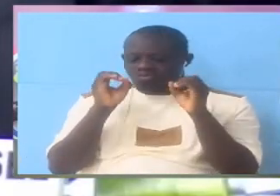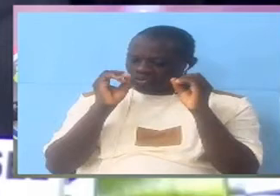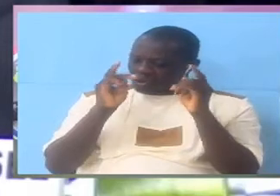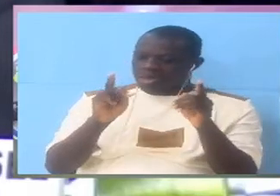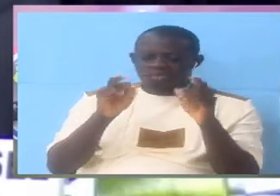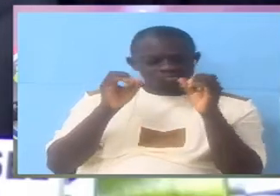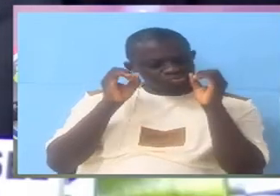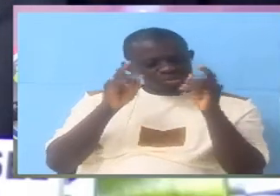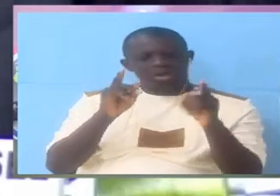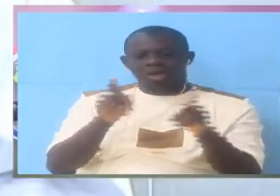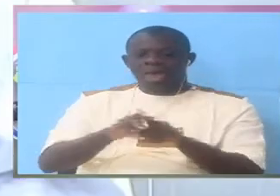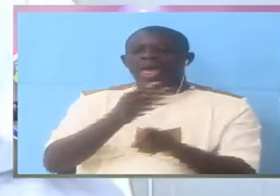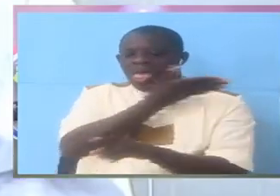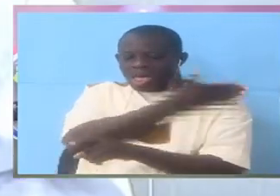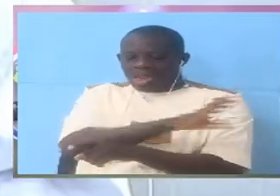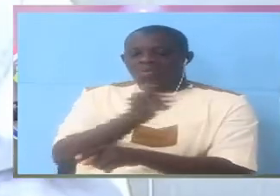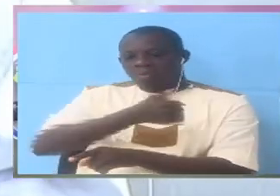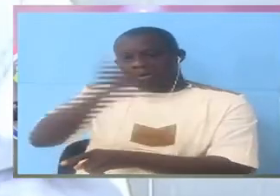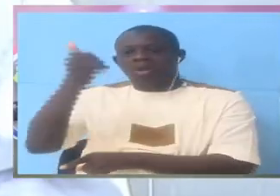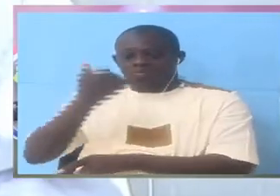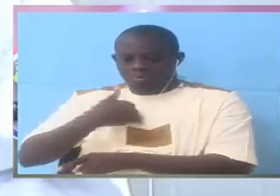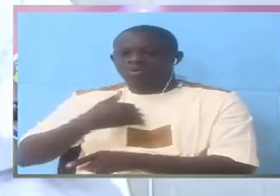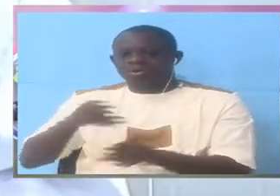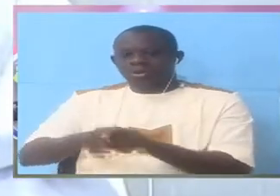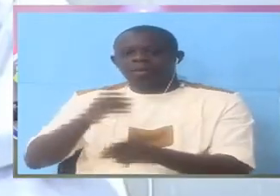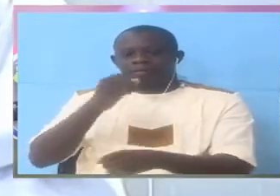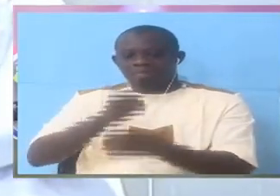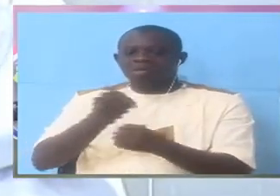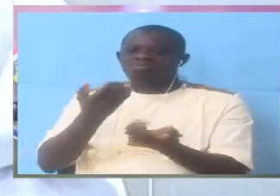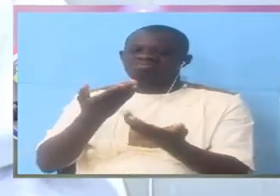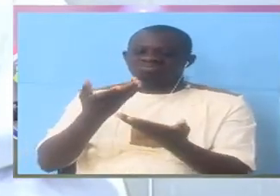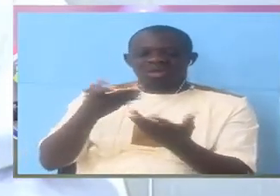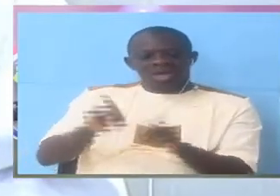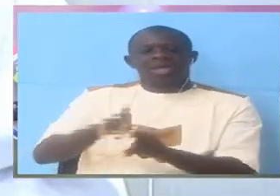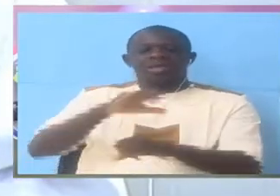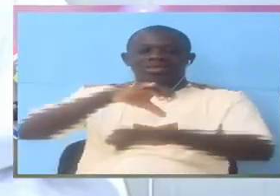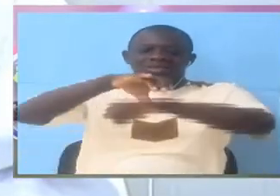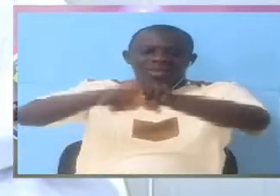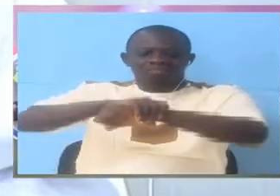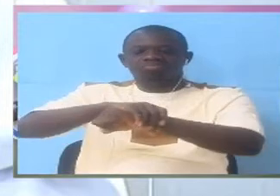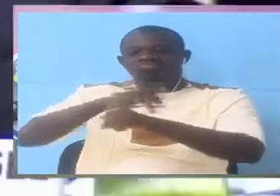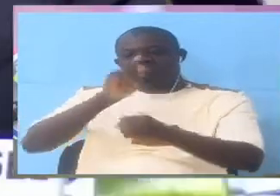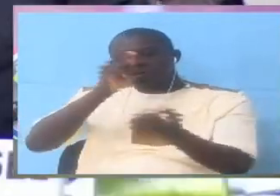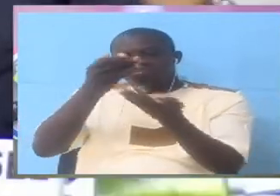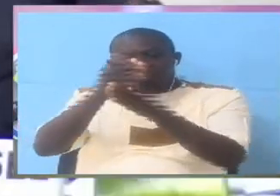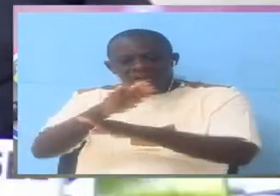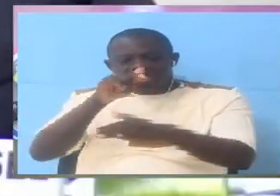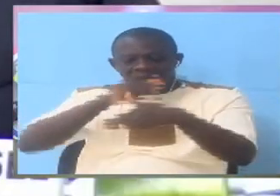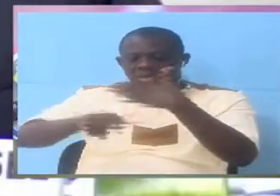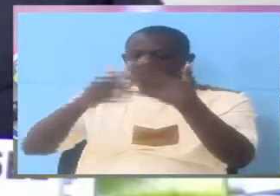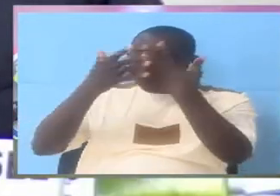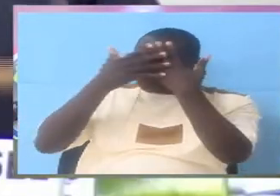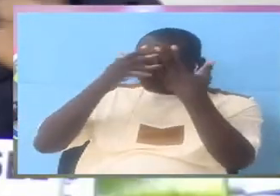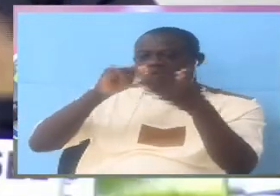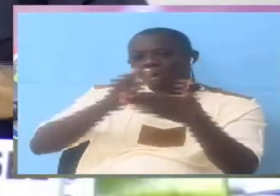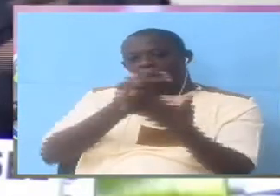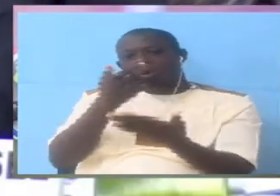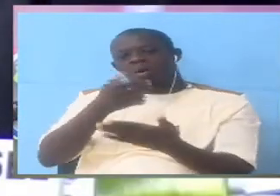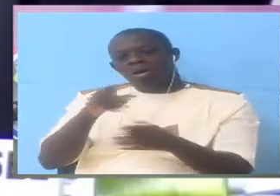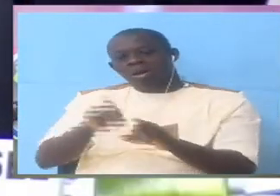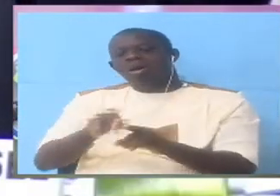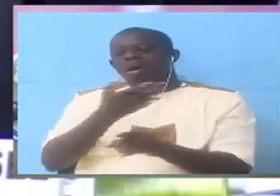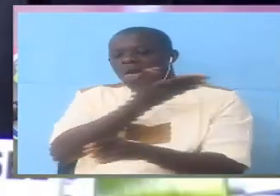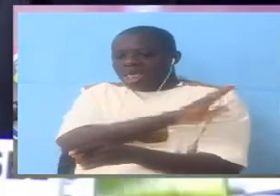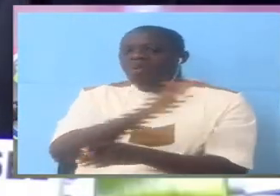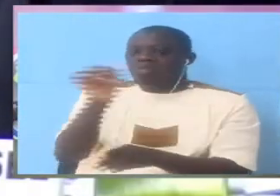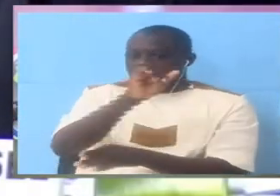and allow other people to be sentenced to death? If I was okay, I would not have been in mind too. No, you would prefer that you are okay and